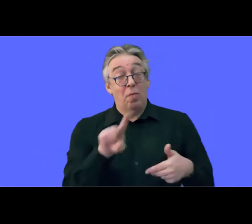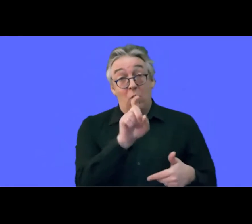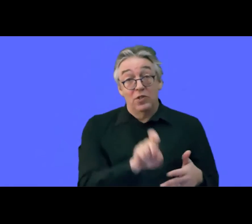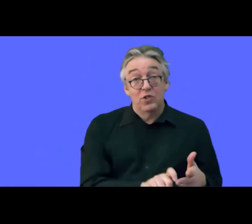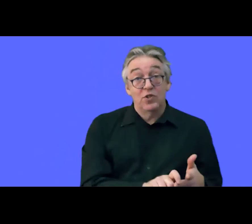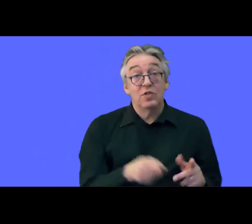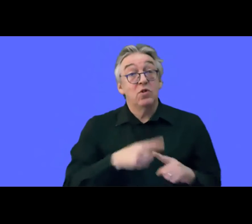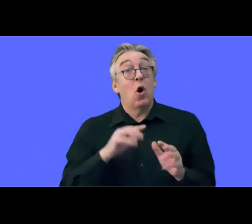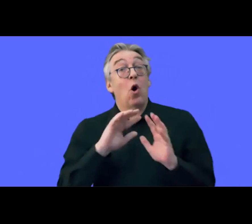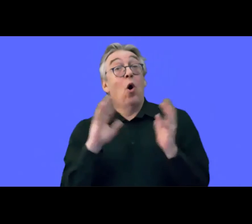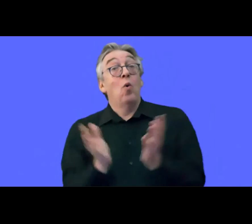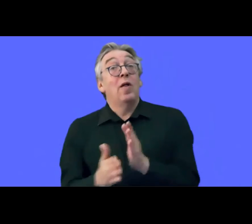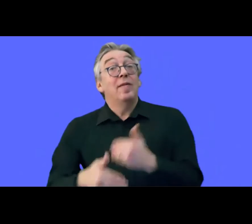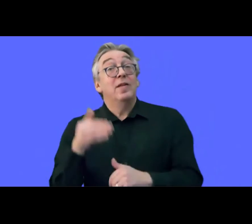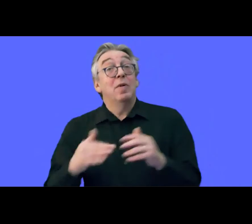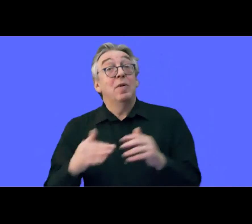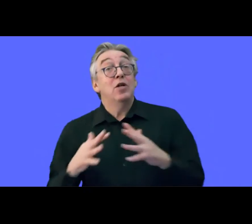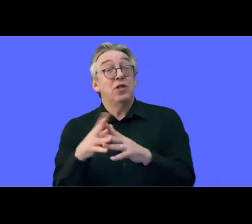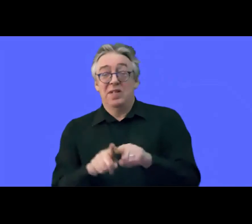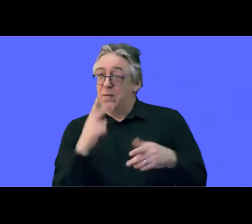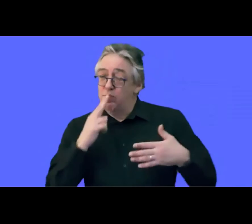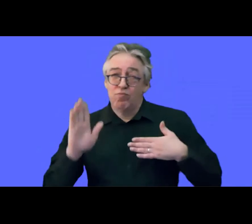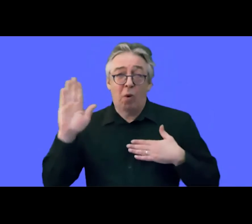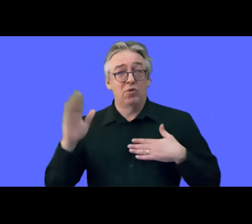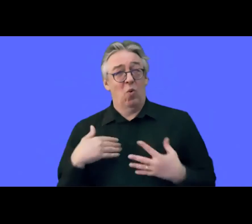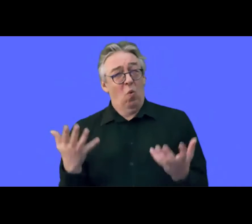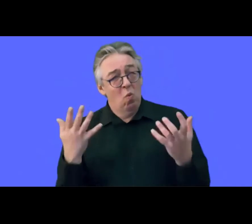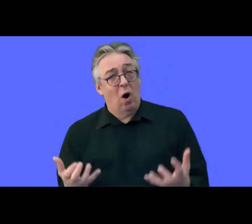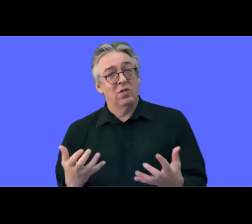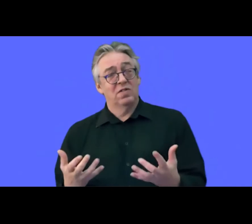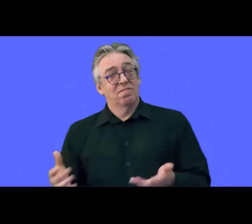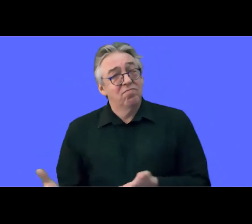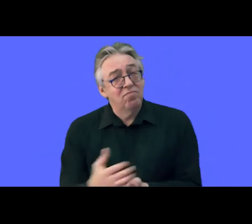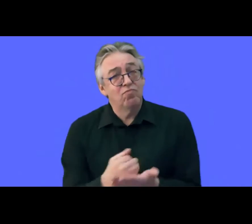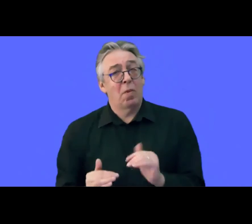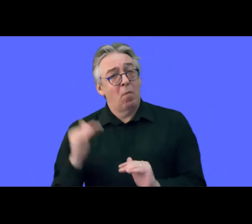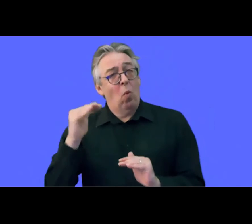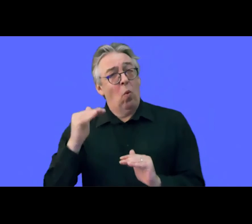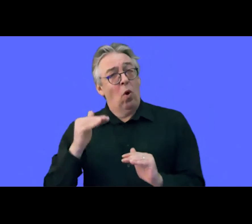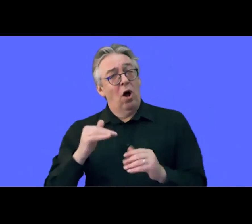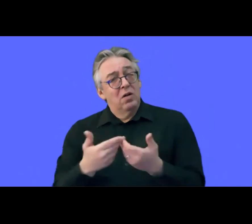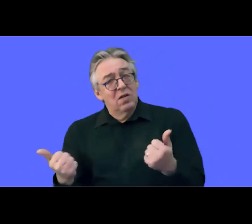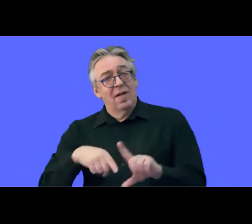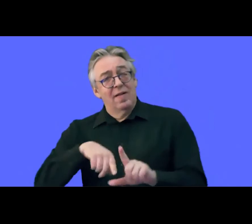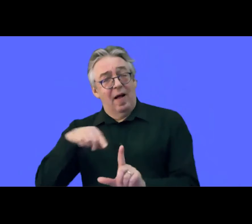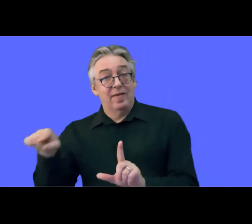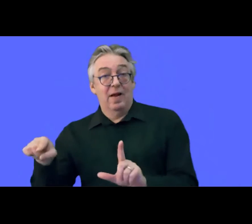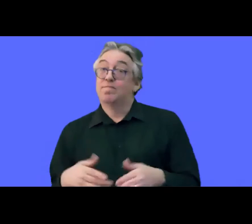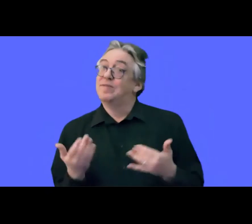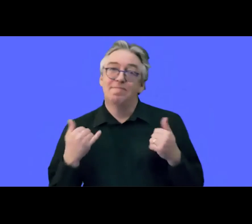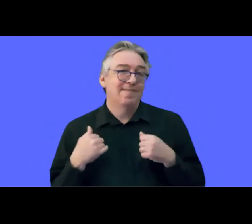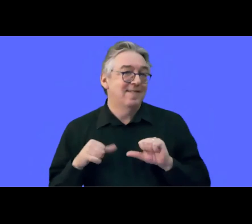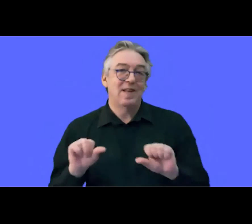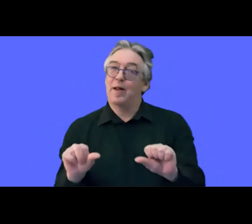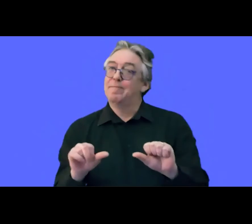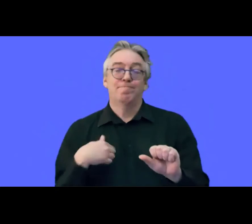disaggregated disability data. Nevertheless, accelerated action is needed for comprehensive understanding of